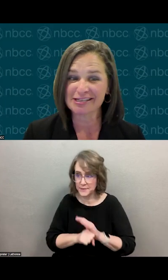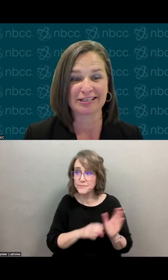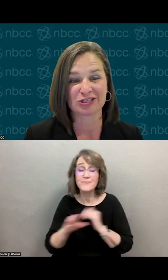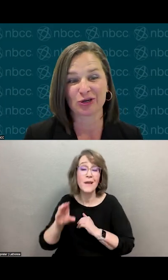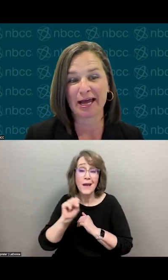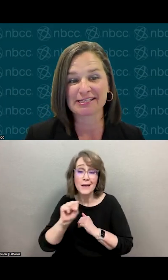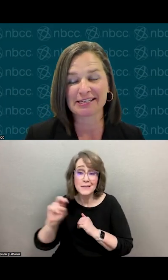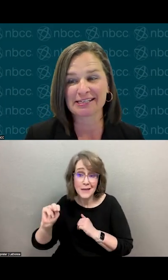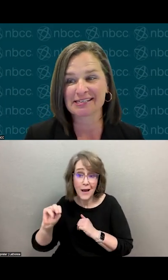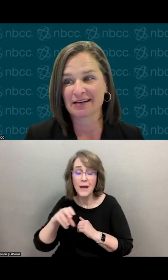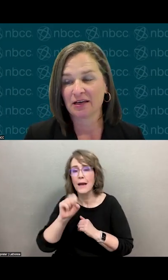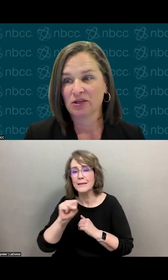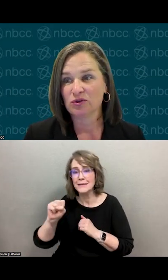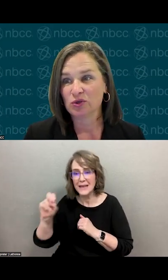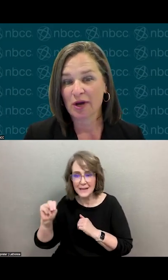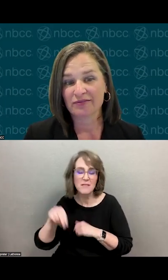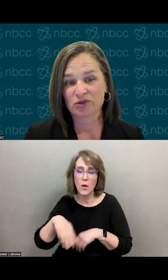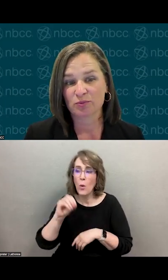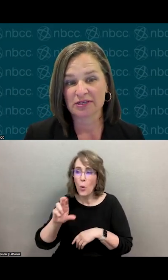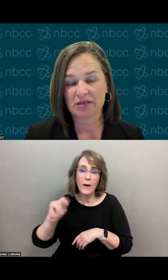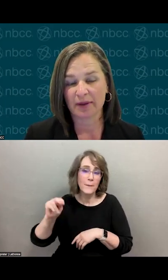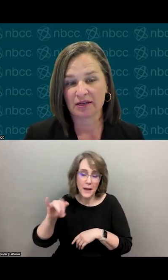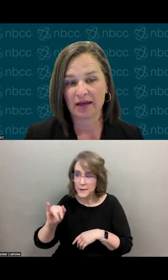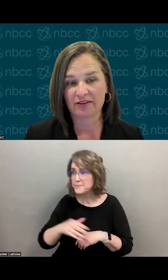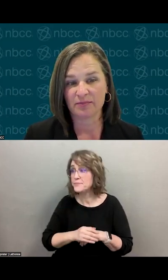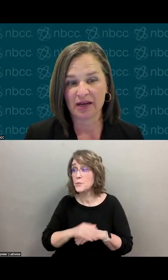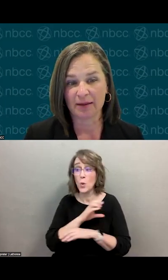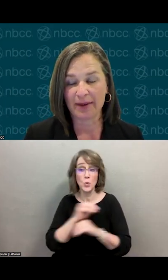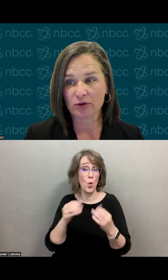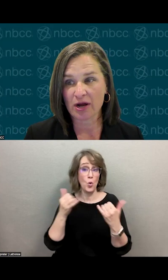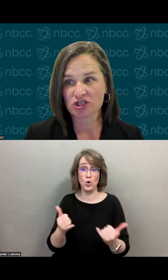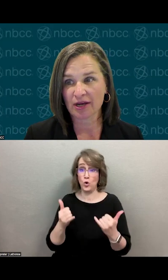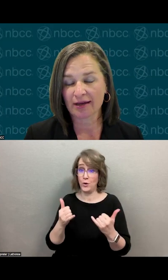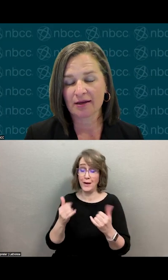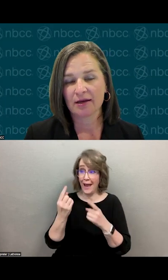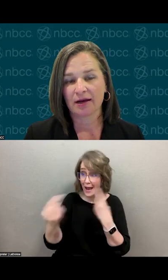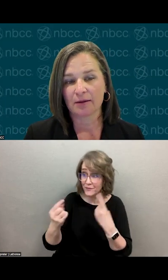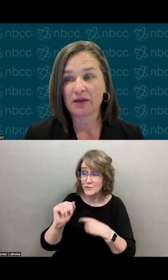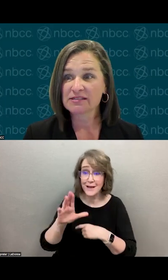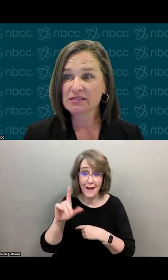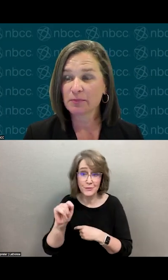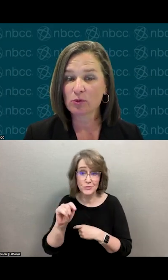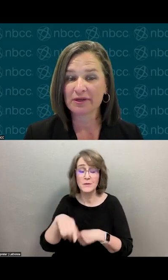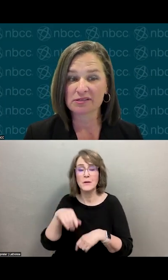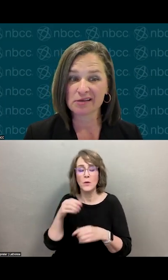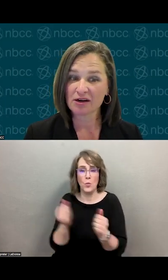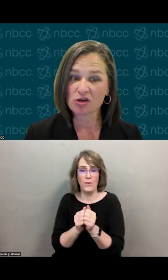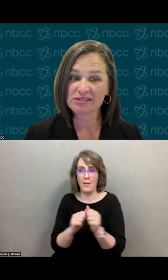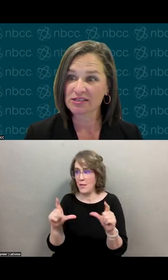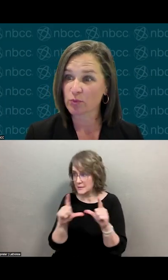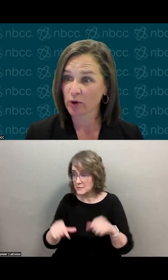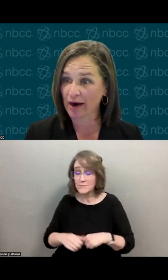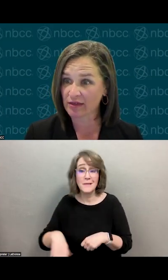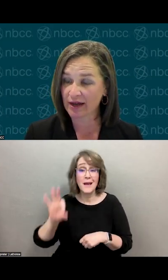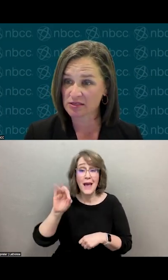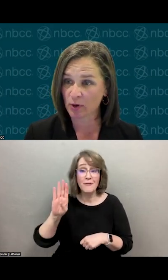actions against your license. You do have to participate in the FBI background check. And this is a big one because not all